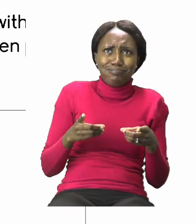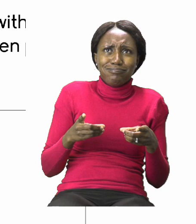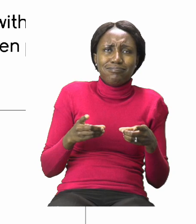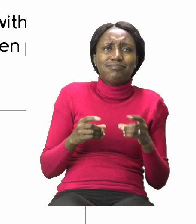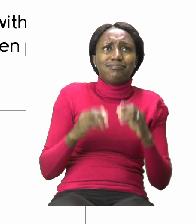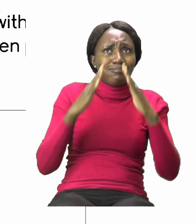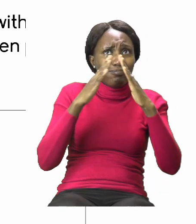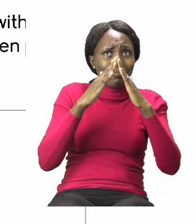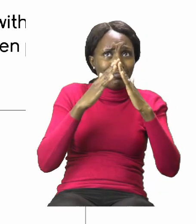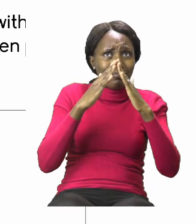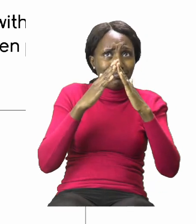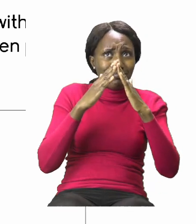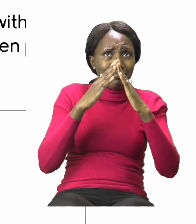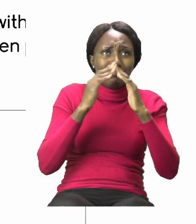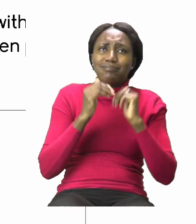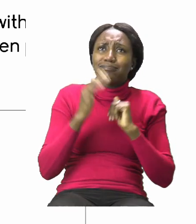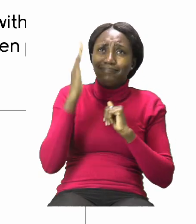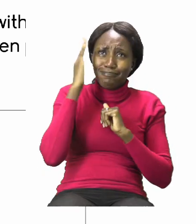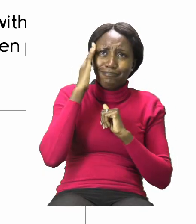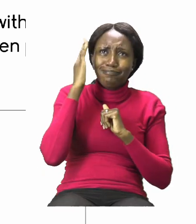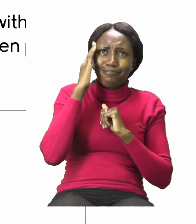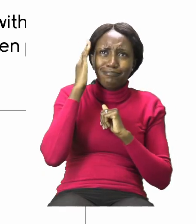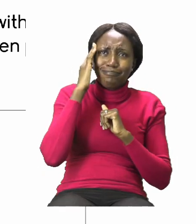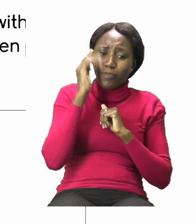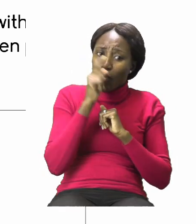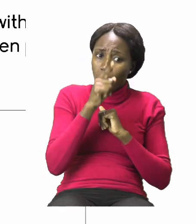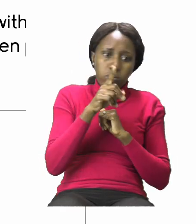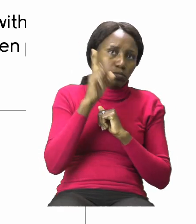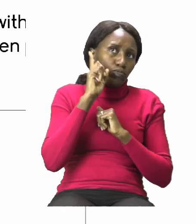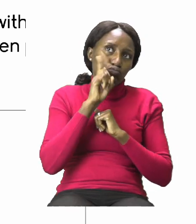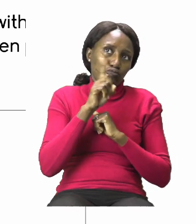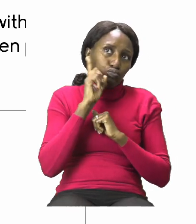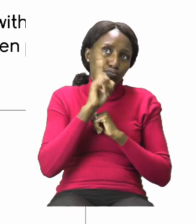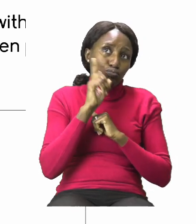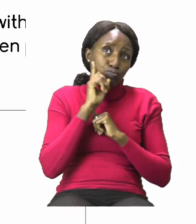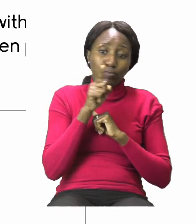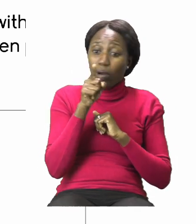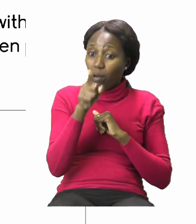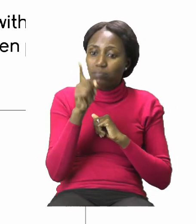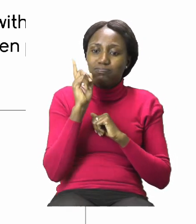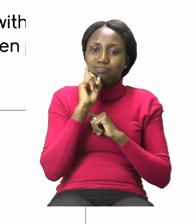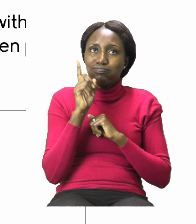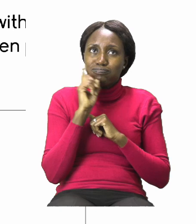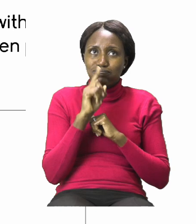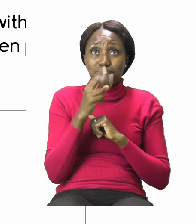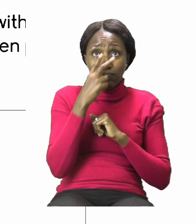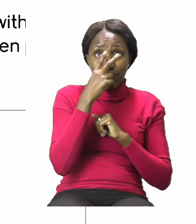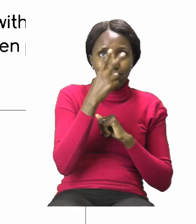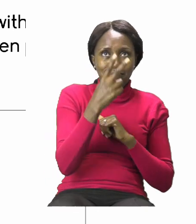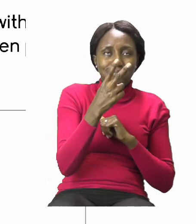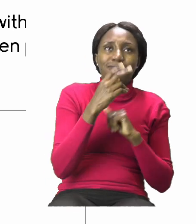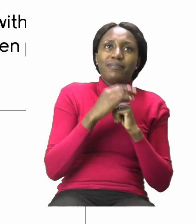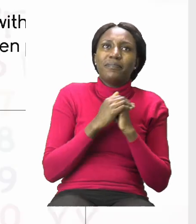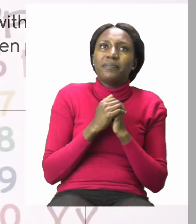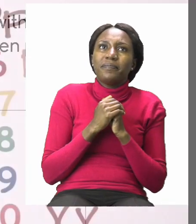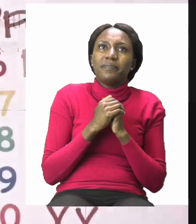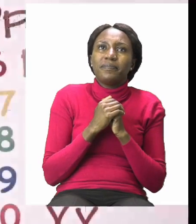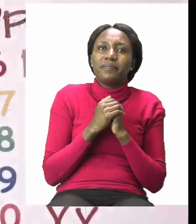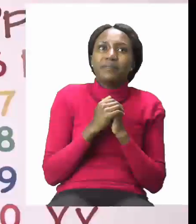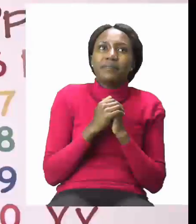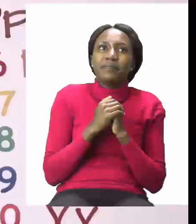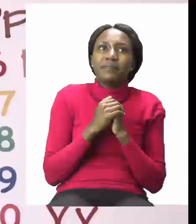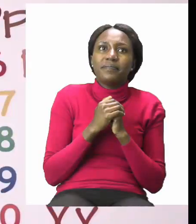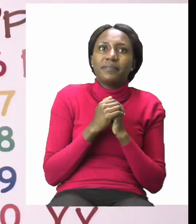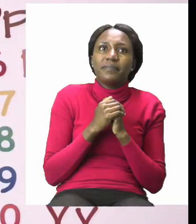it so that you know that you need to stay away from these things. Let's take a look. Now, boys and girls,